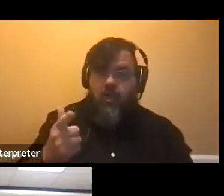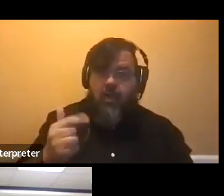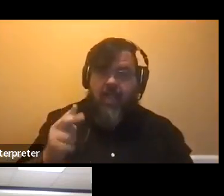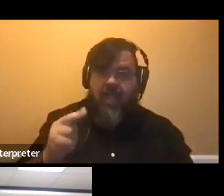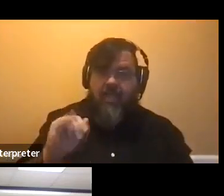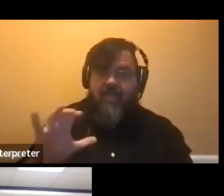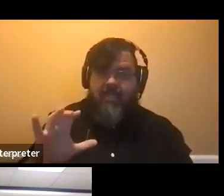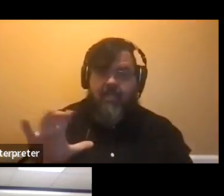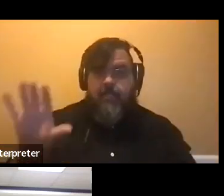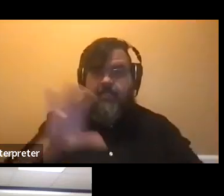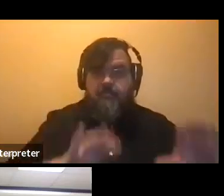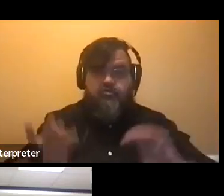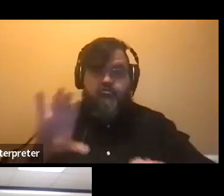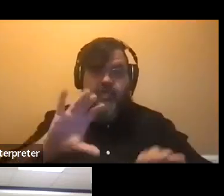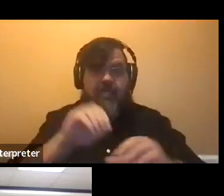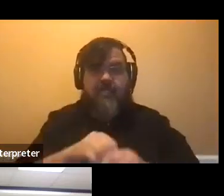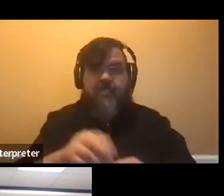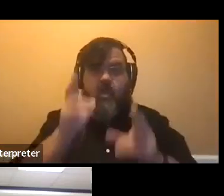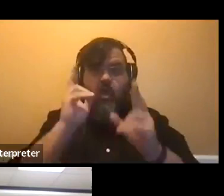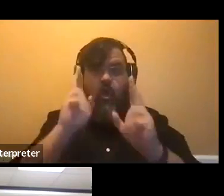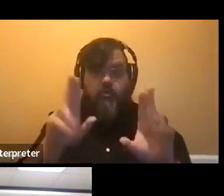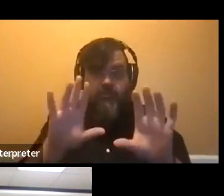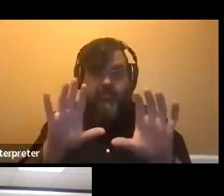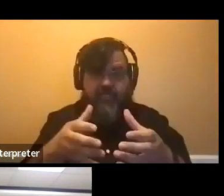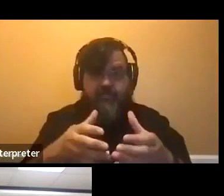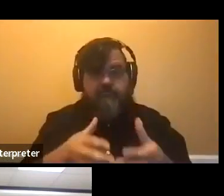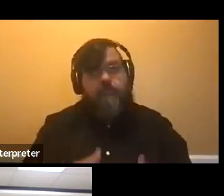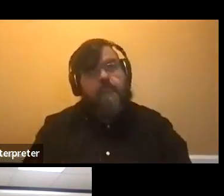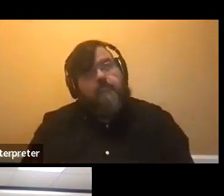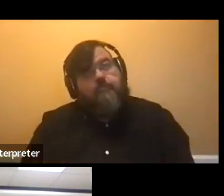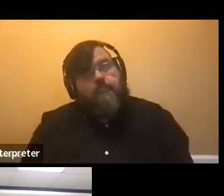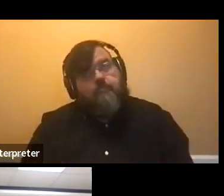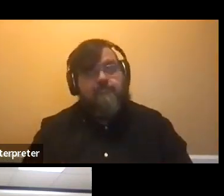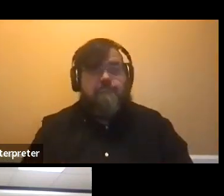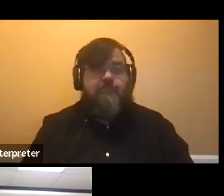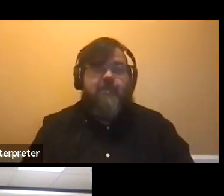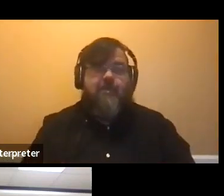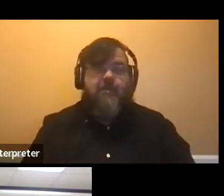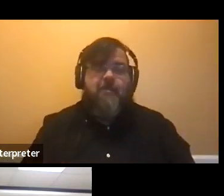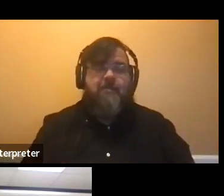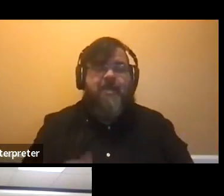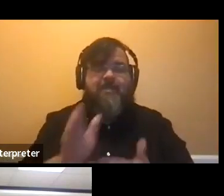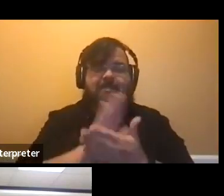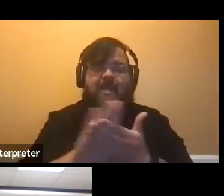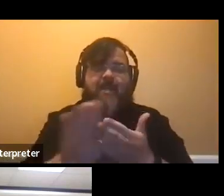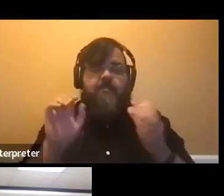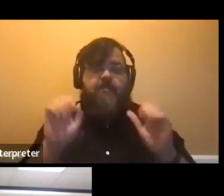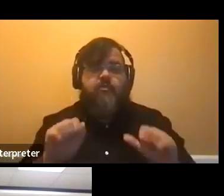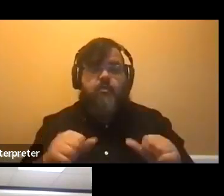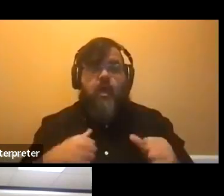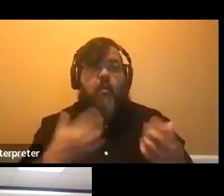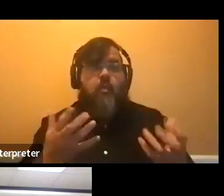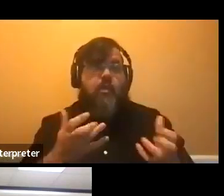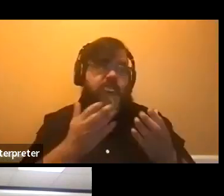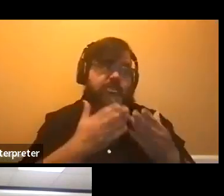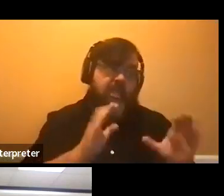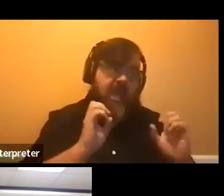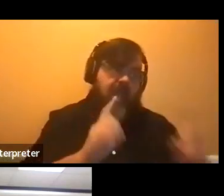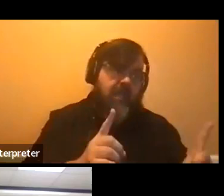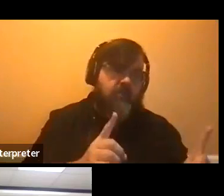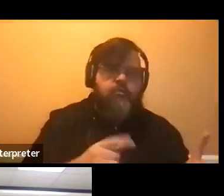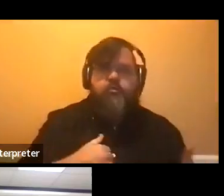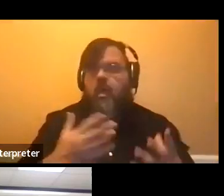section. So I decided to not do that. And so, you know, you can, it's really nice to be able to pick and choose. you want to do your gen eds? Do you want to do some of your